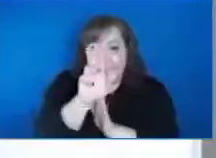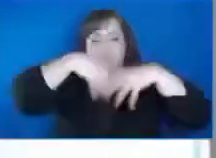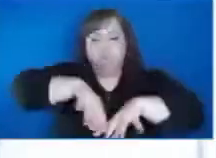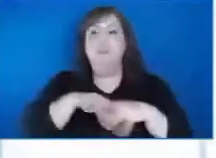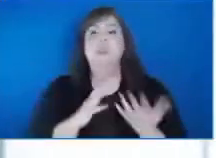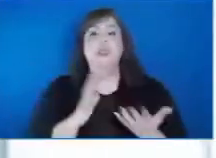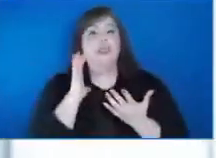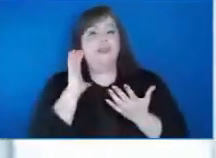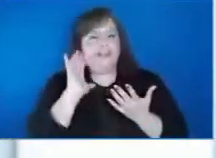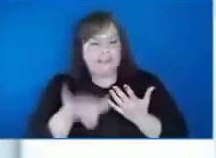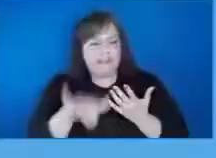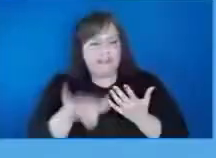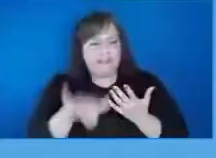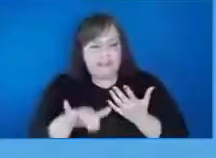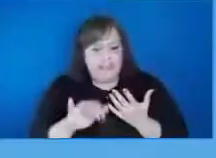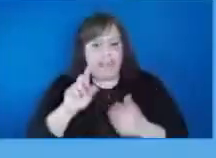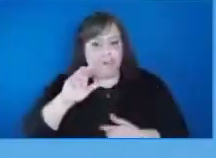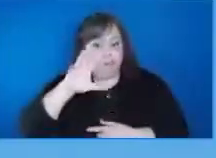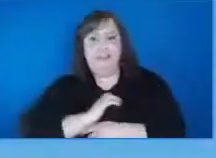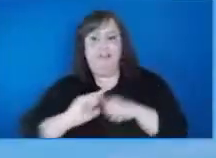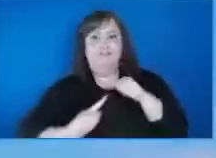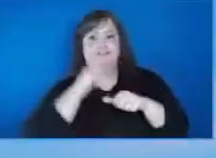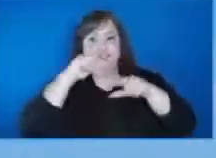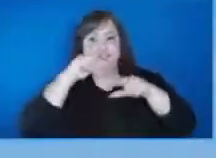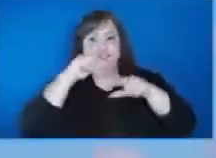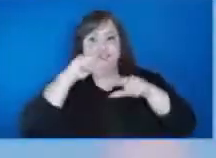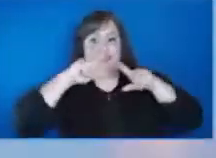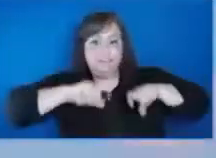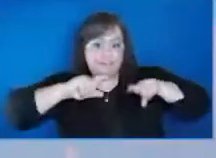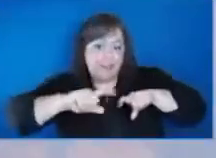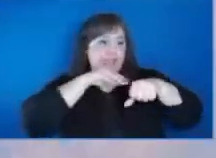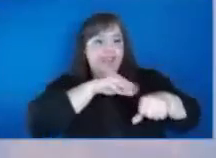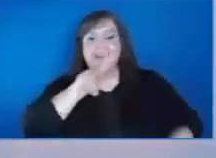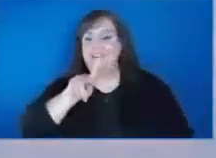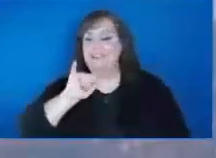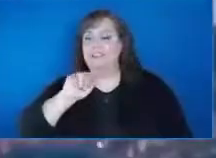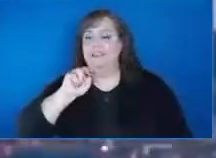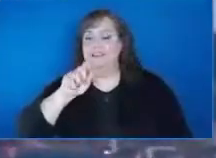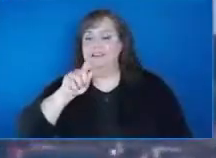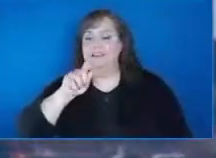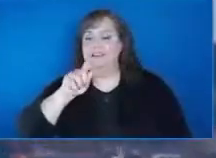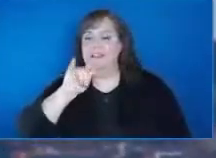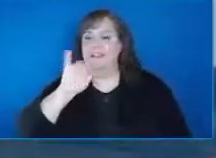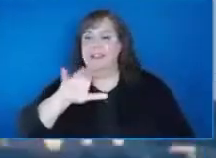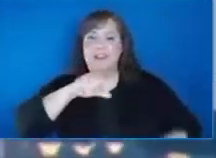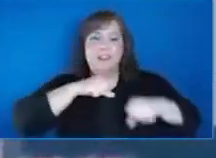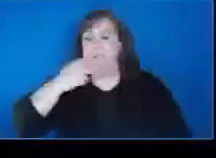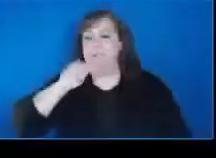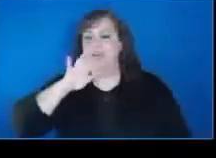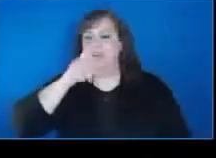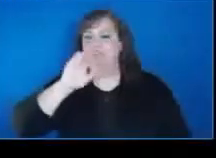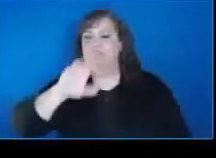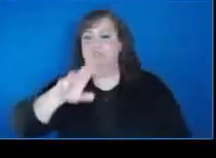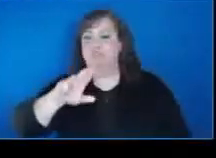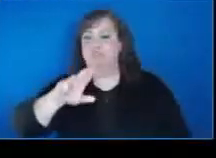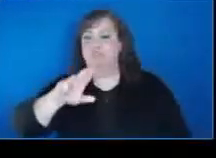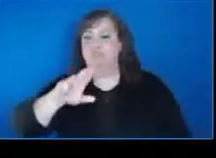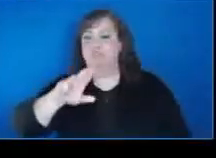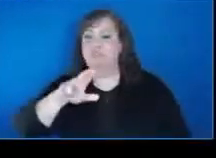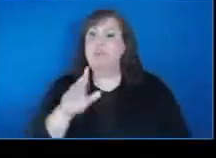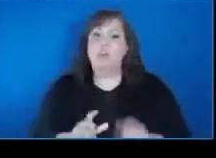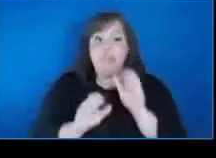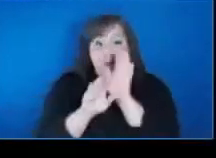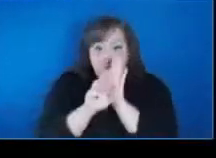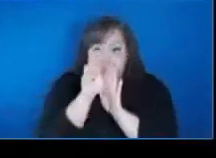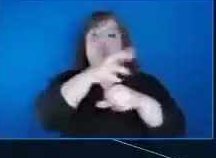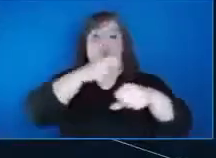defense technique called kinetic impactor. DART is the Double Asteroid Redirection Test. It's just a spacecraft that is going to go and smack